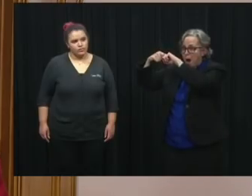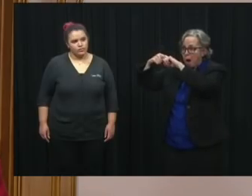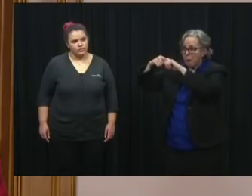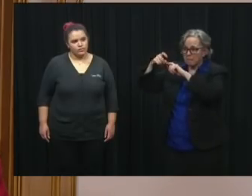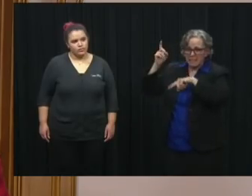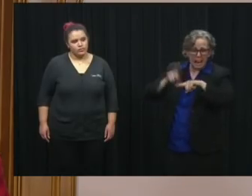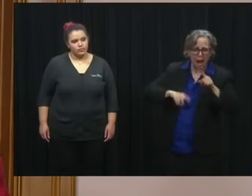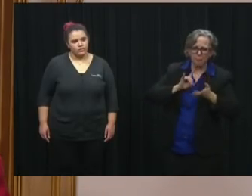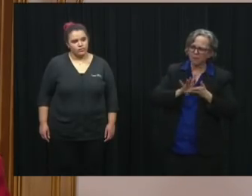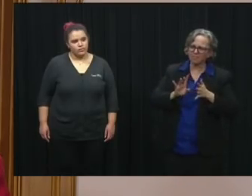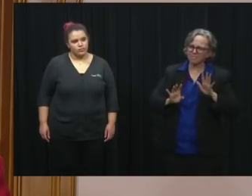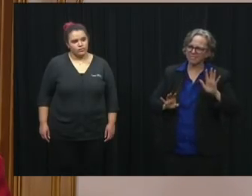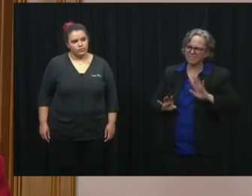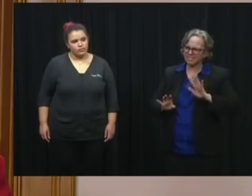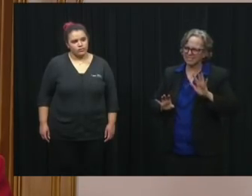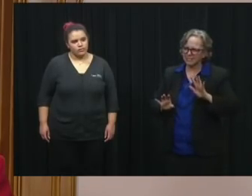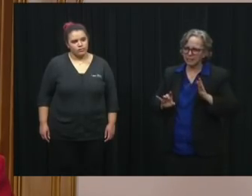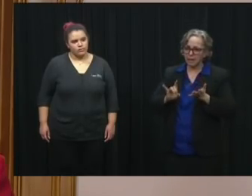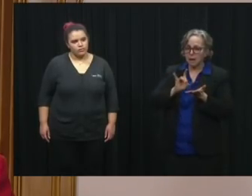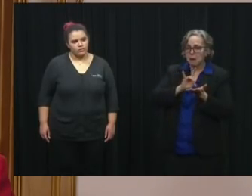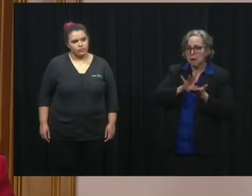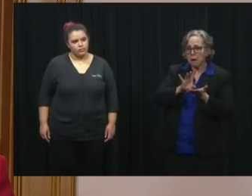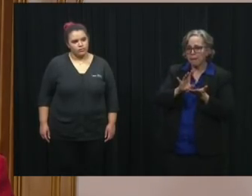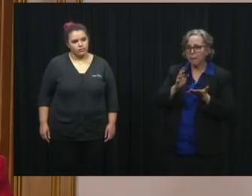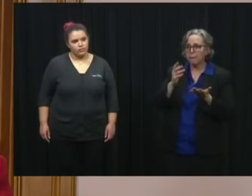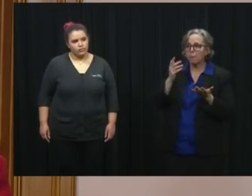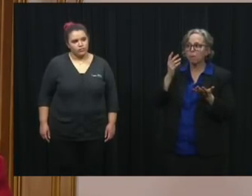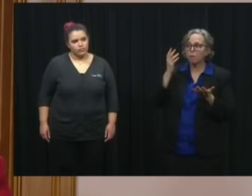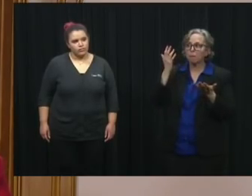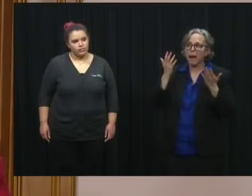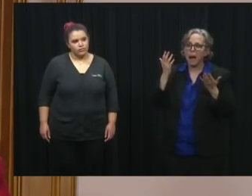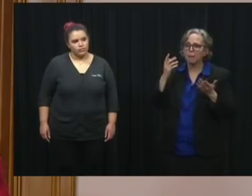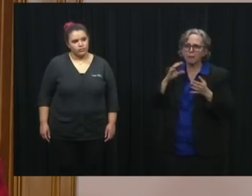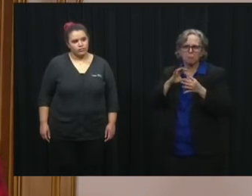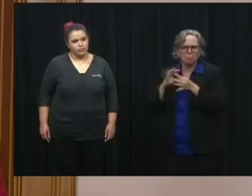for things other than not payment. So you